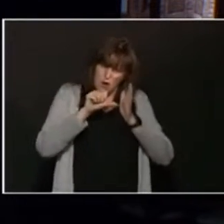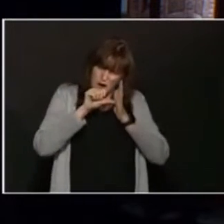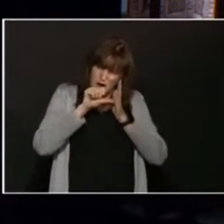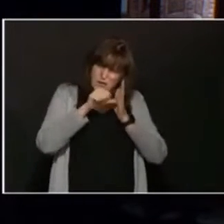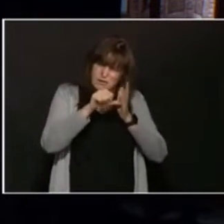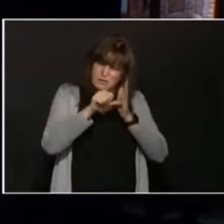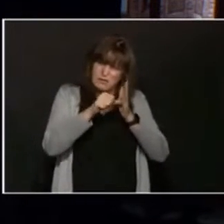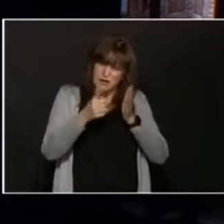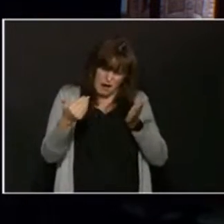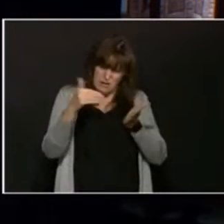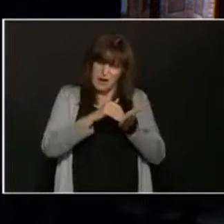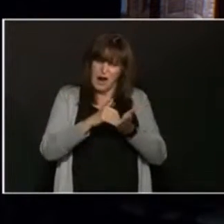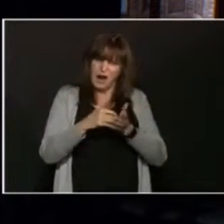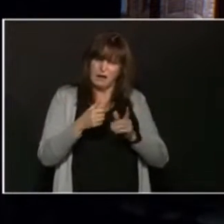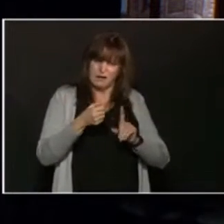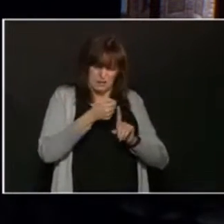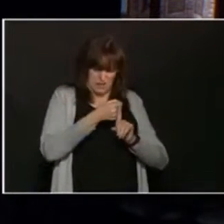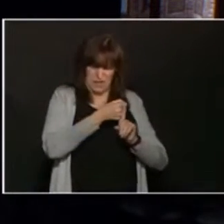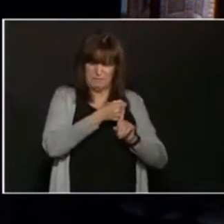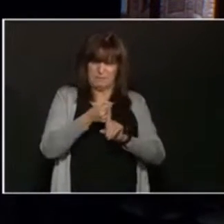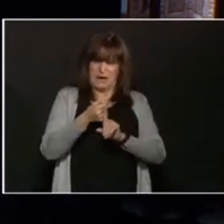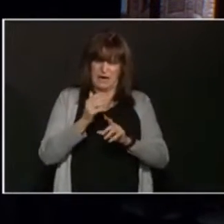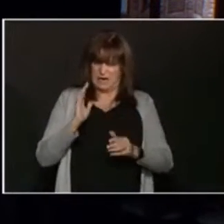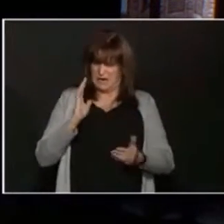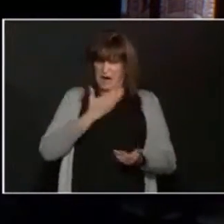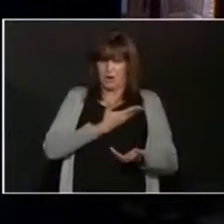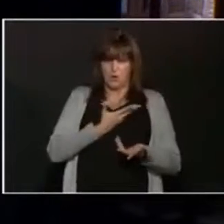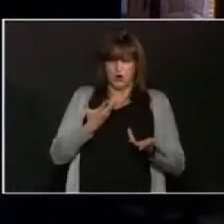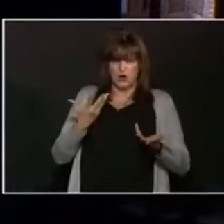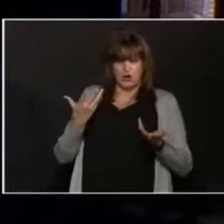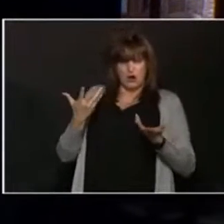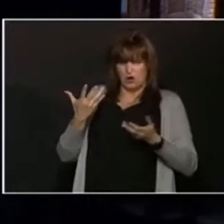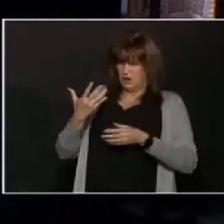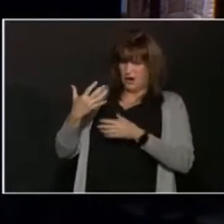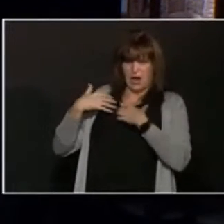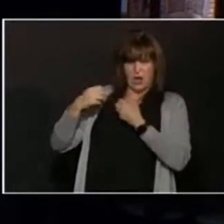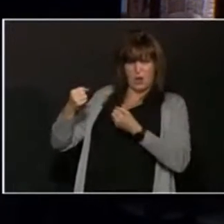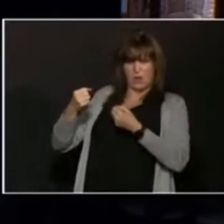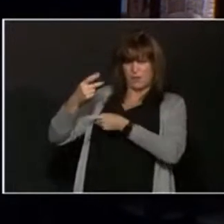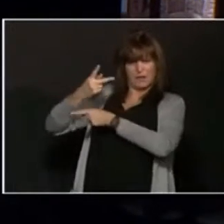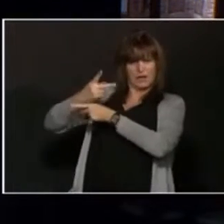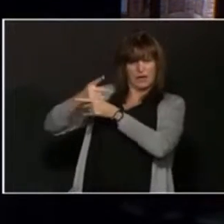to our healthcare system would impact an average healthy younger person.